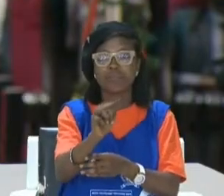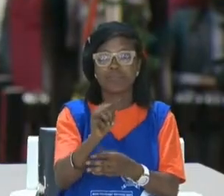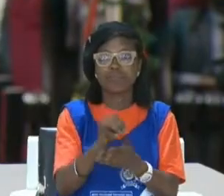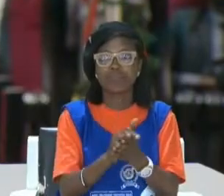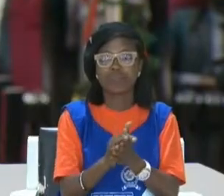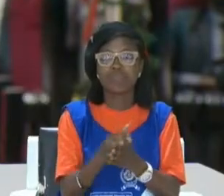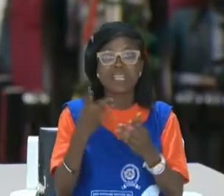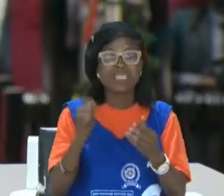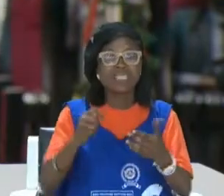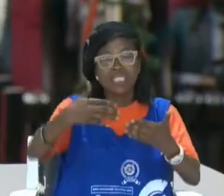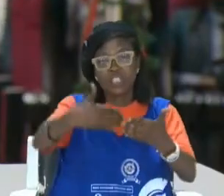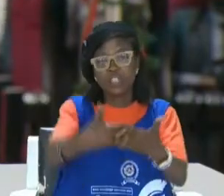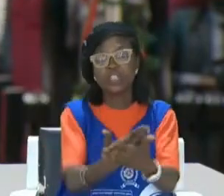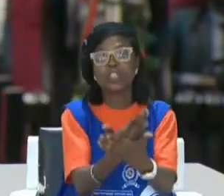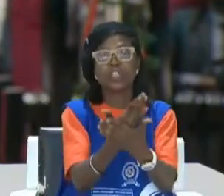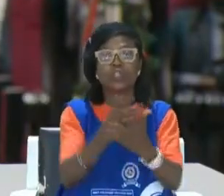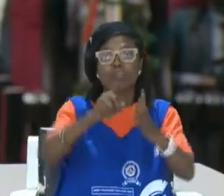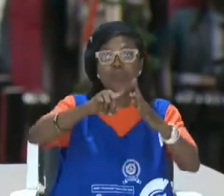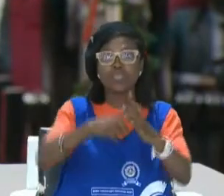a brand new beginning,